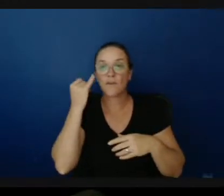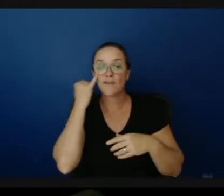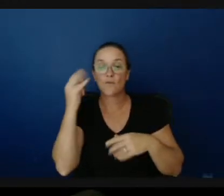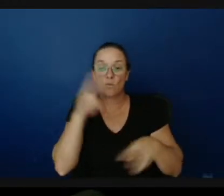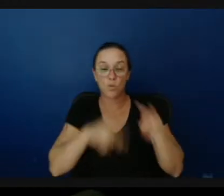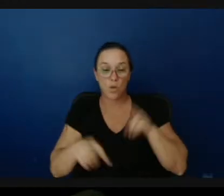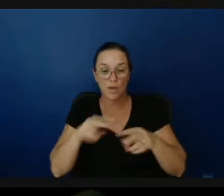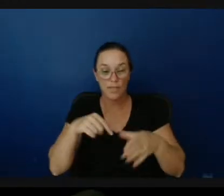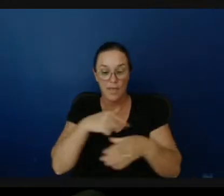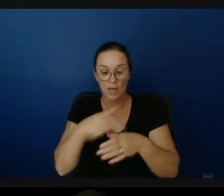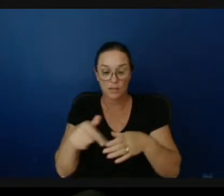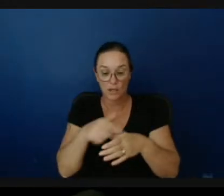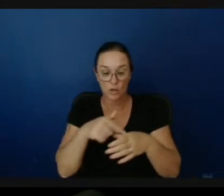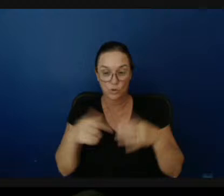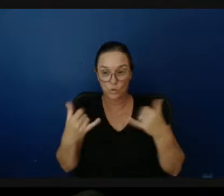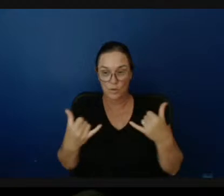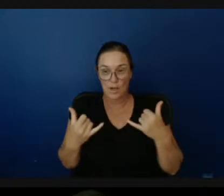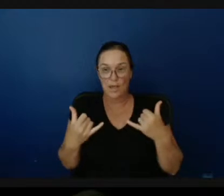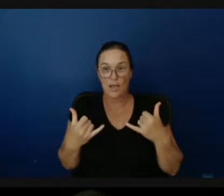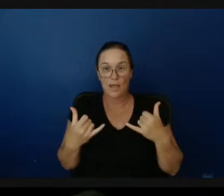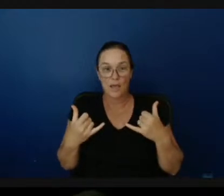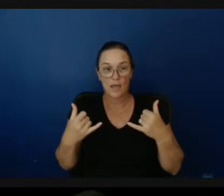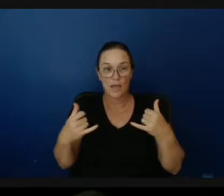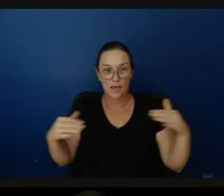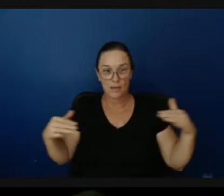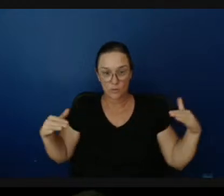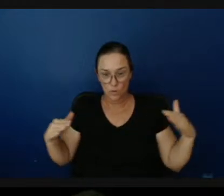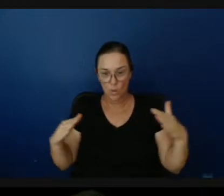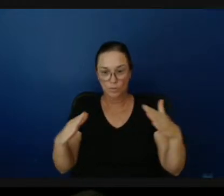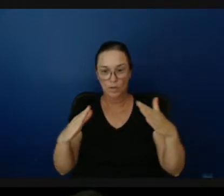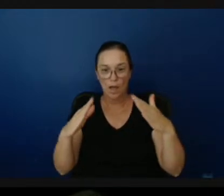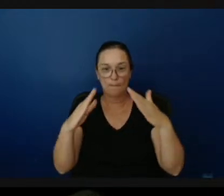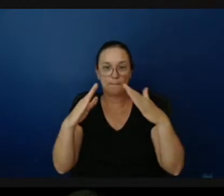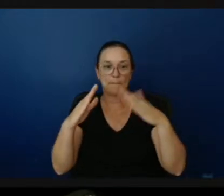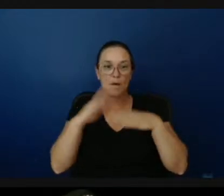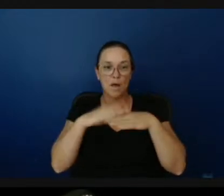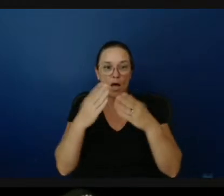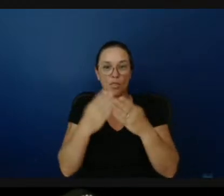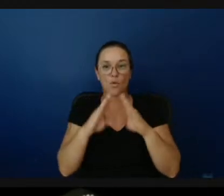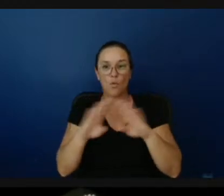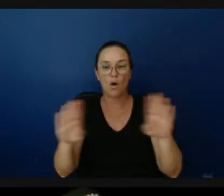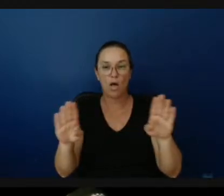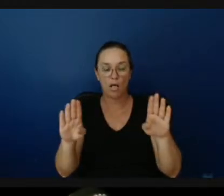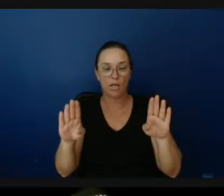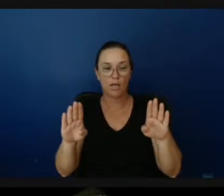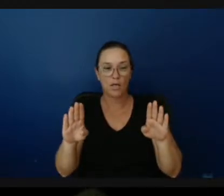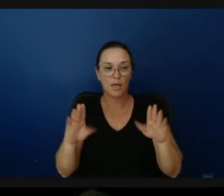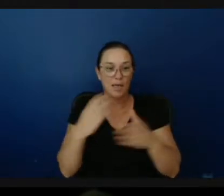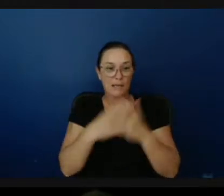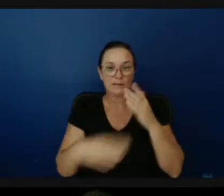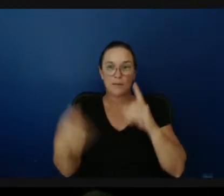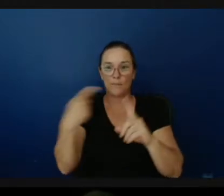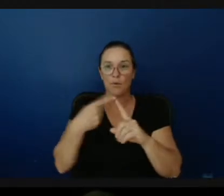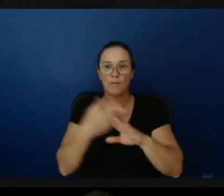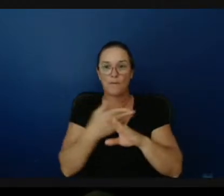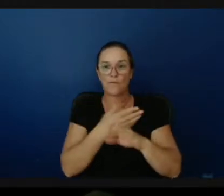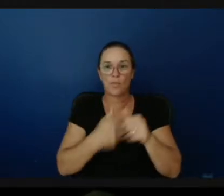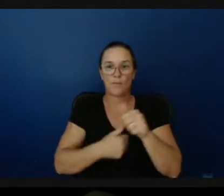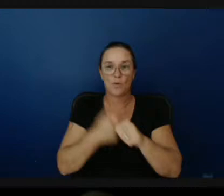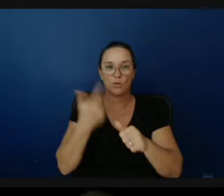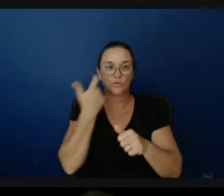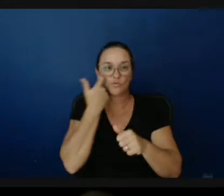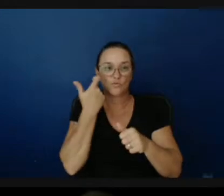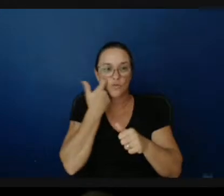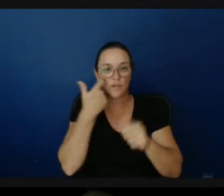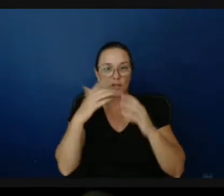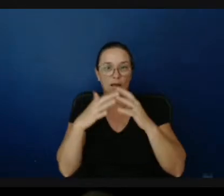and it actually slopes upwards on the walls that are cut into, right? So at some point before the most recent large